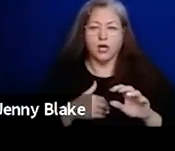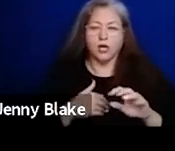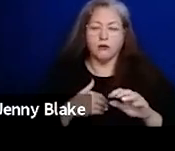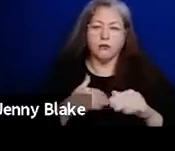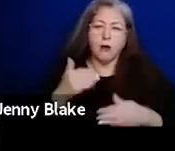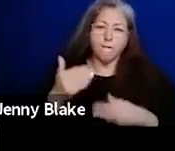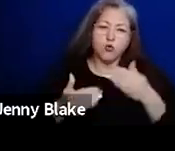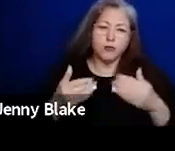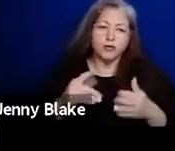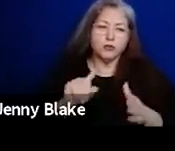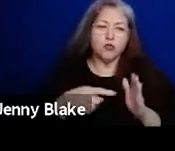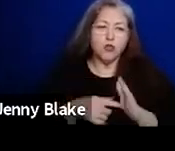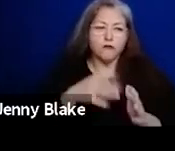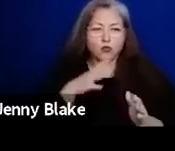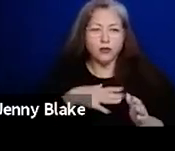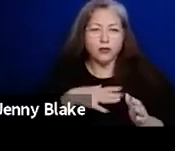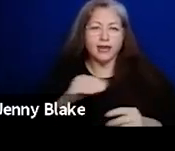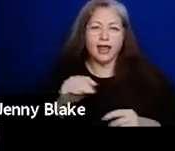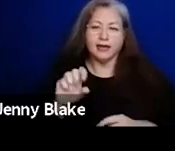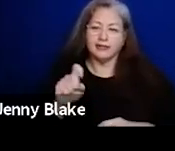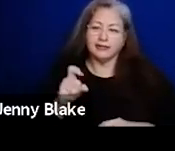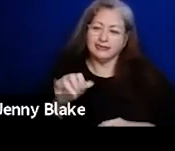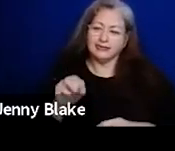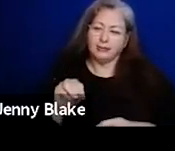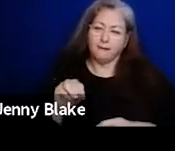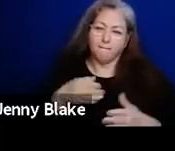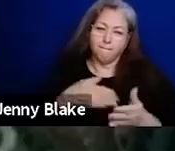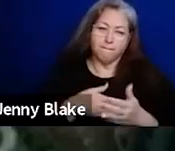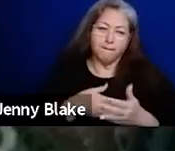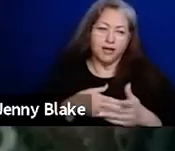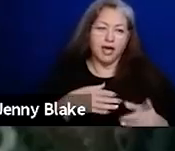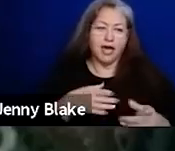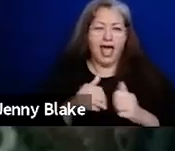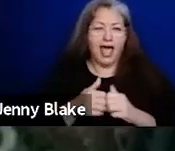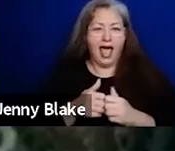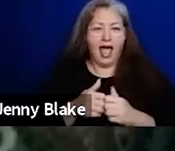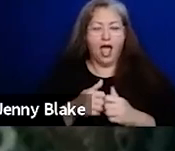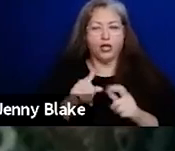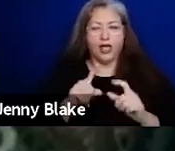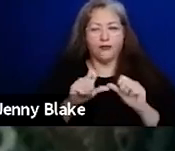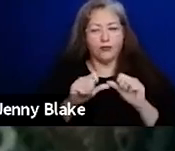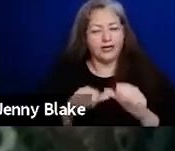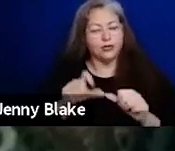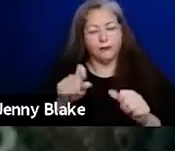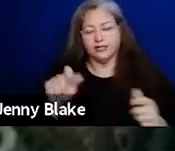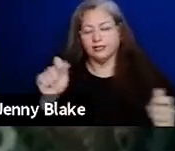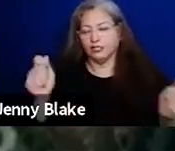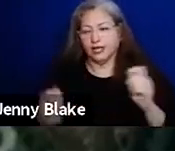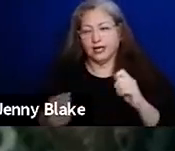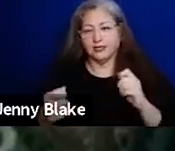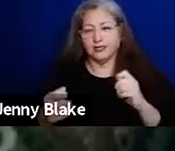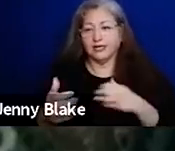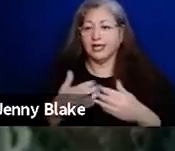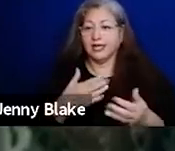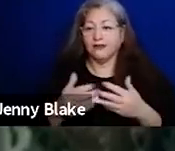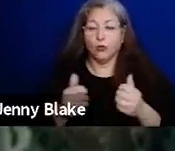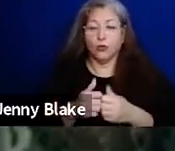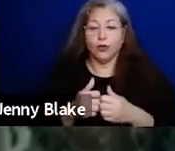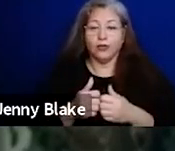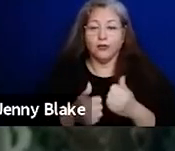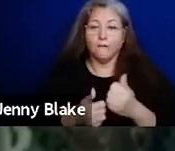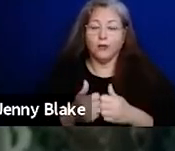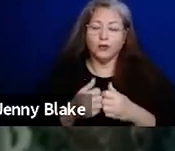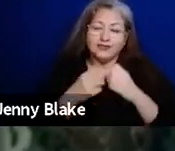women and sexism and how those things have to continue to change for us. Even forward. Among the most like